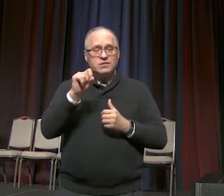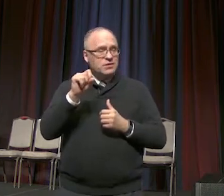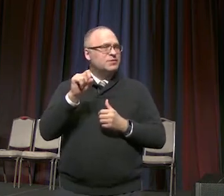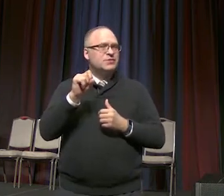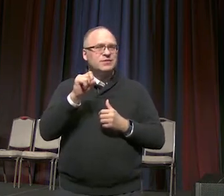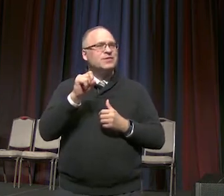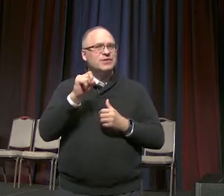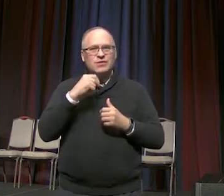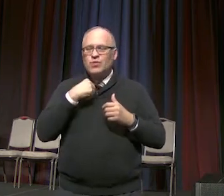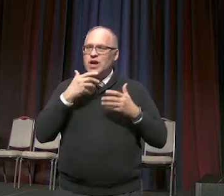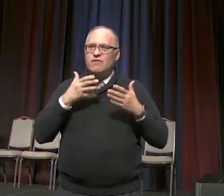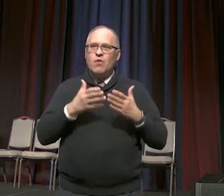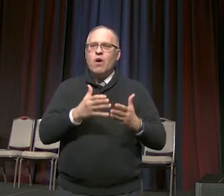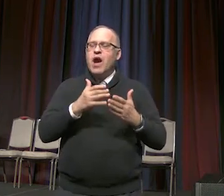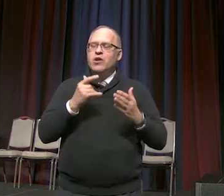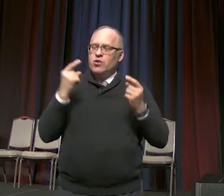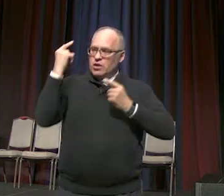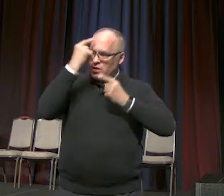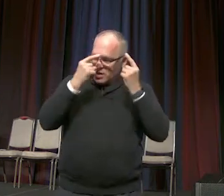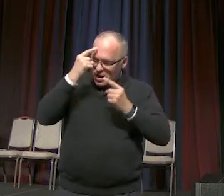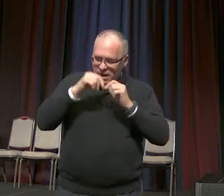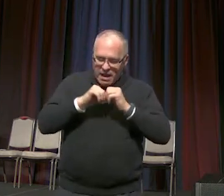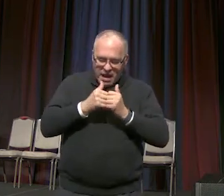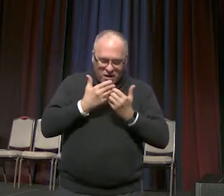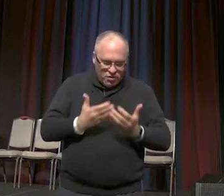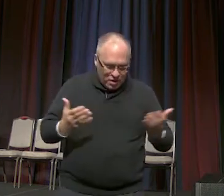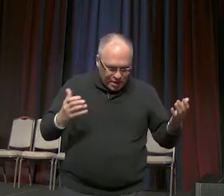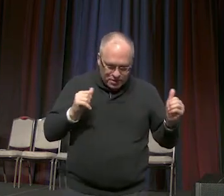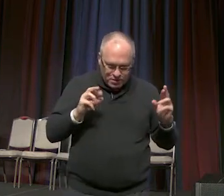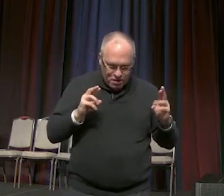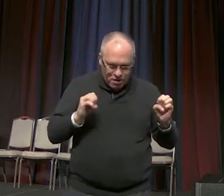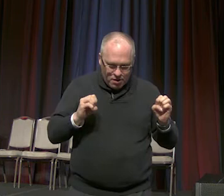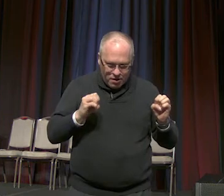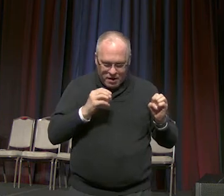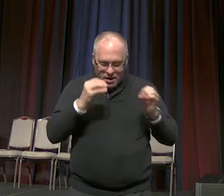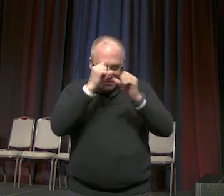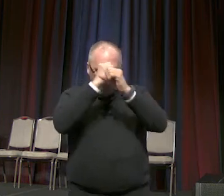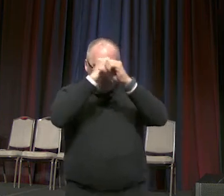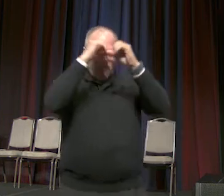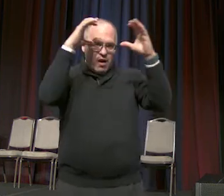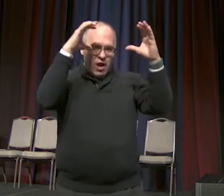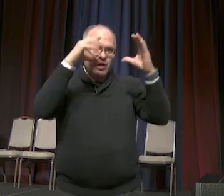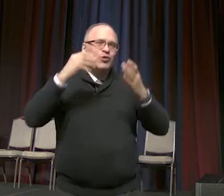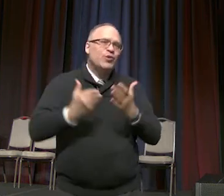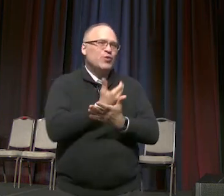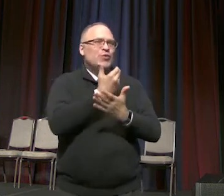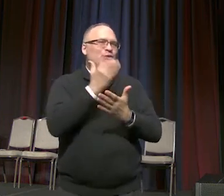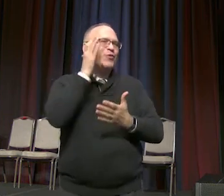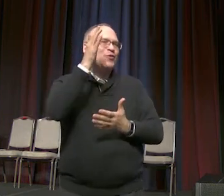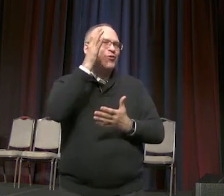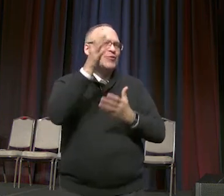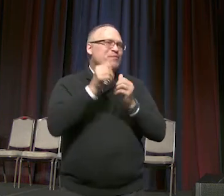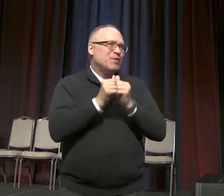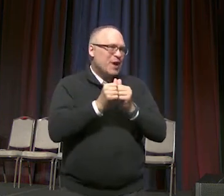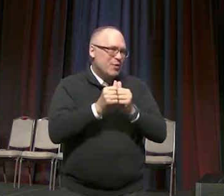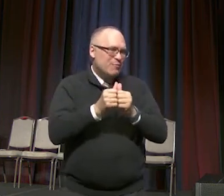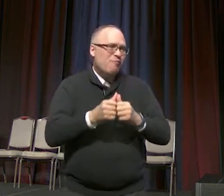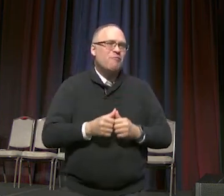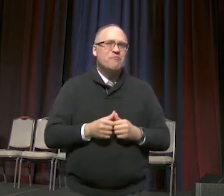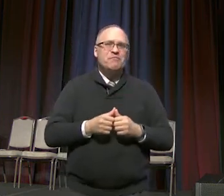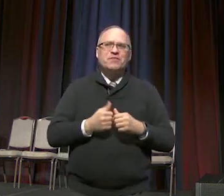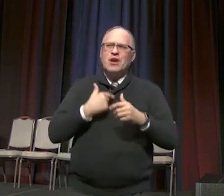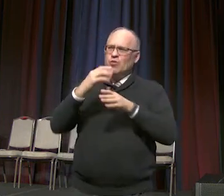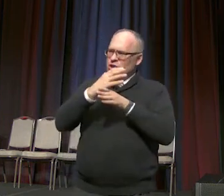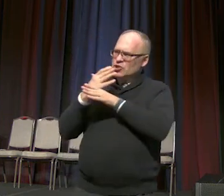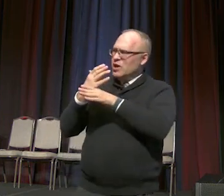the way things are and to imagine a new future together. Today, I want to share with you why I'm